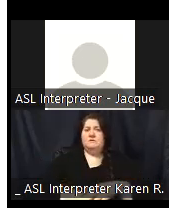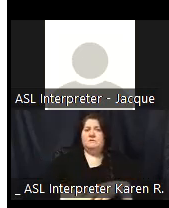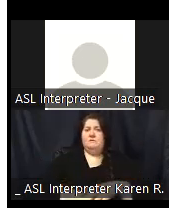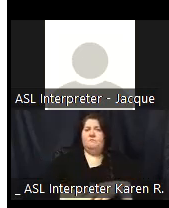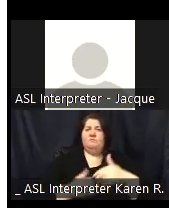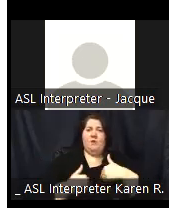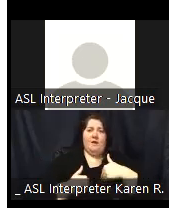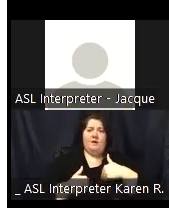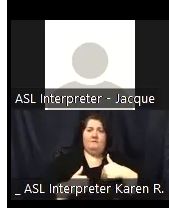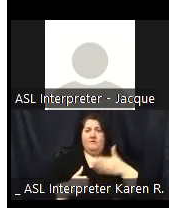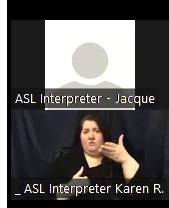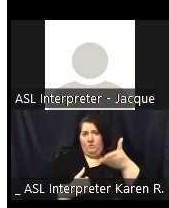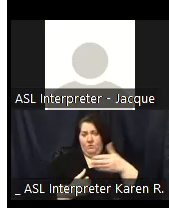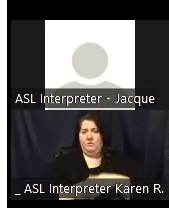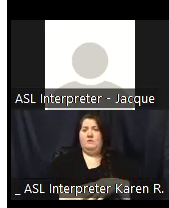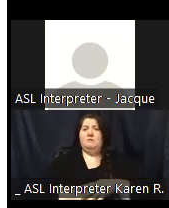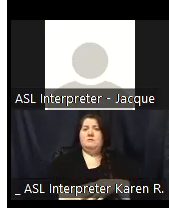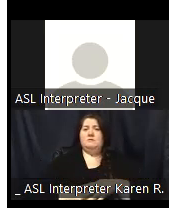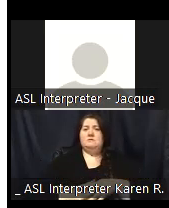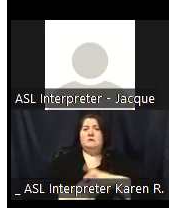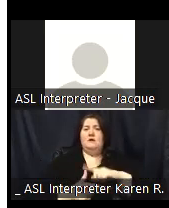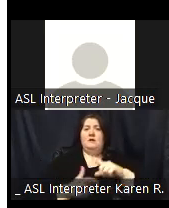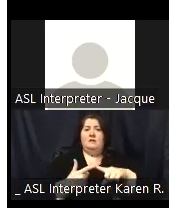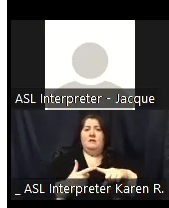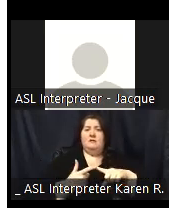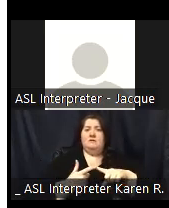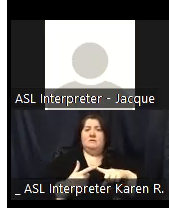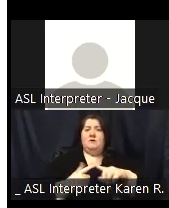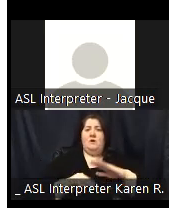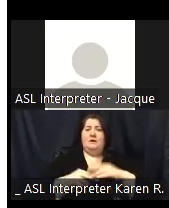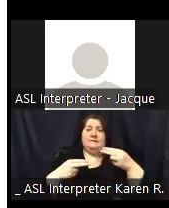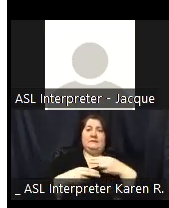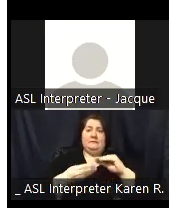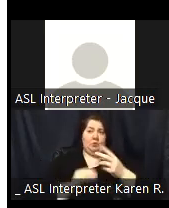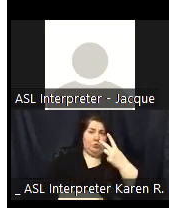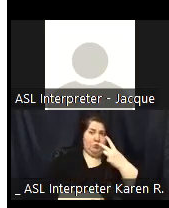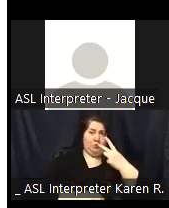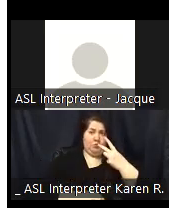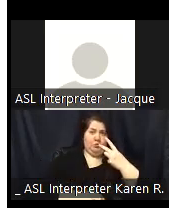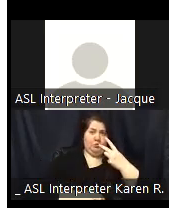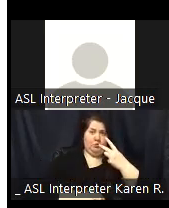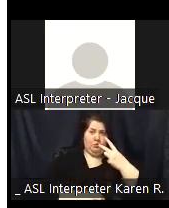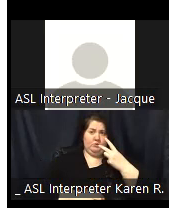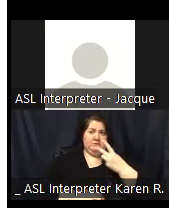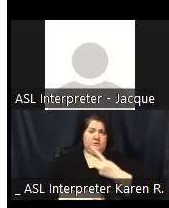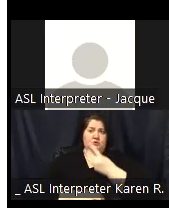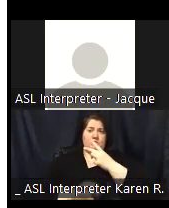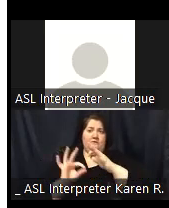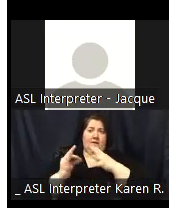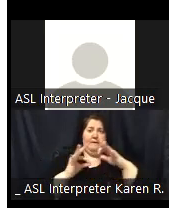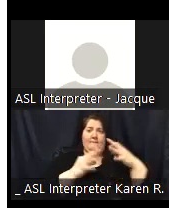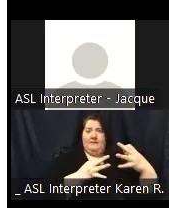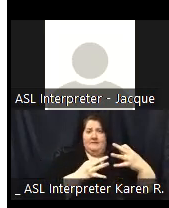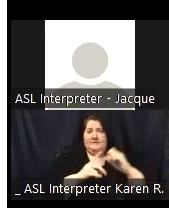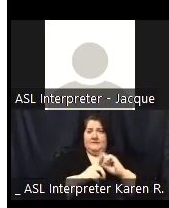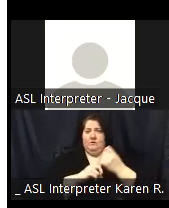those in front of you. And then on slide 2, you'll see 2 family